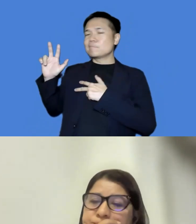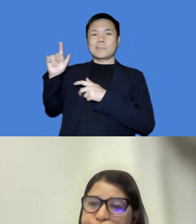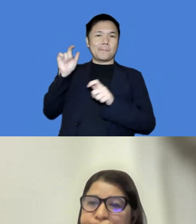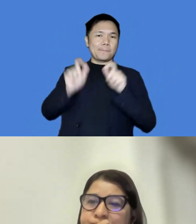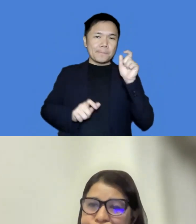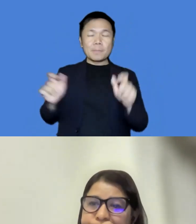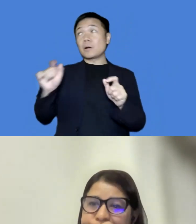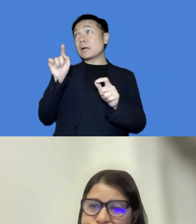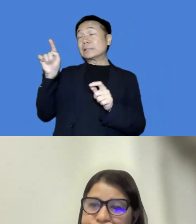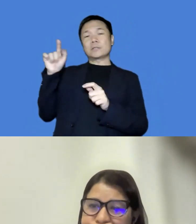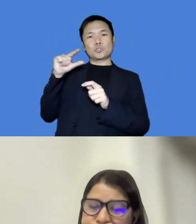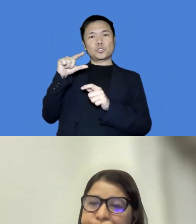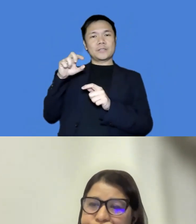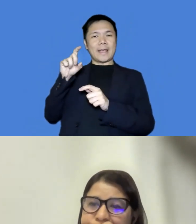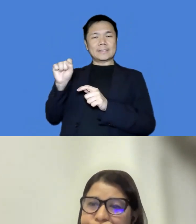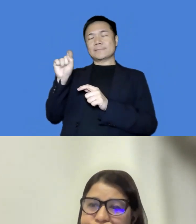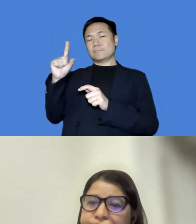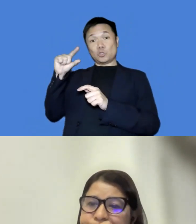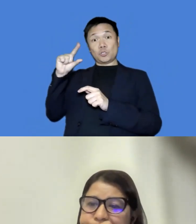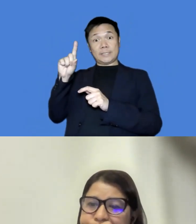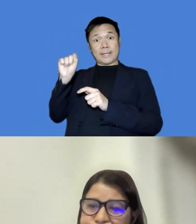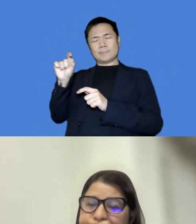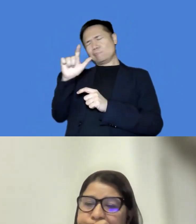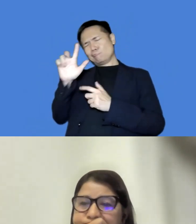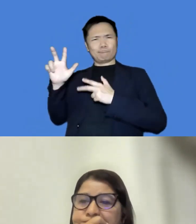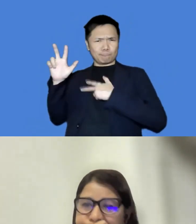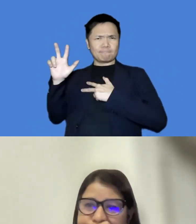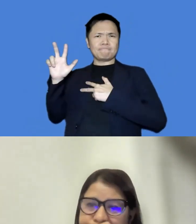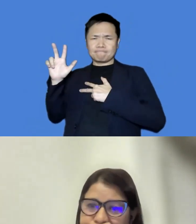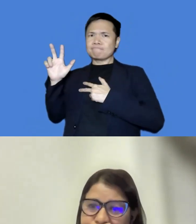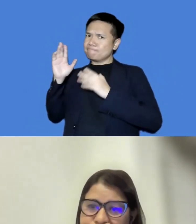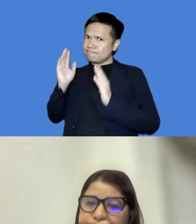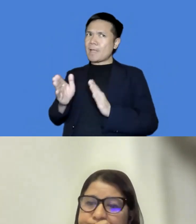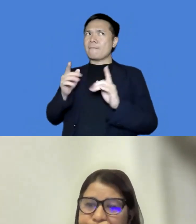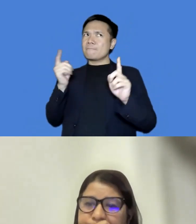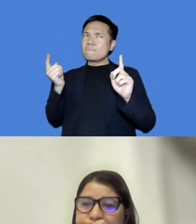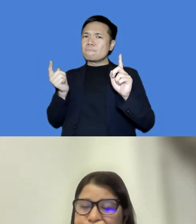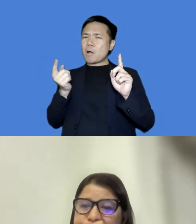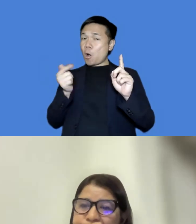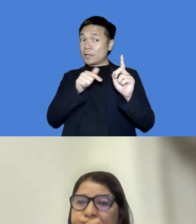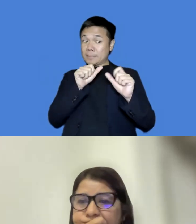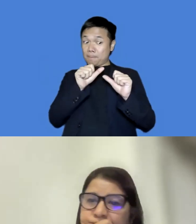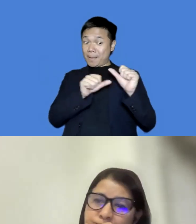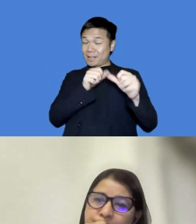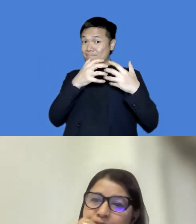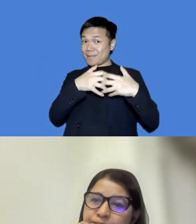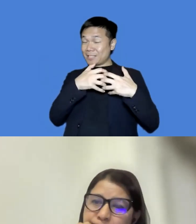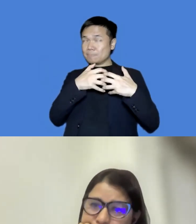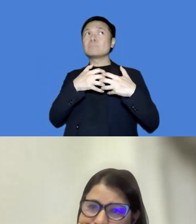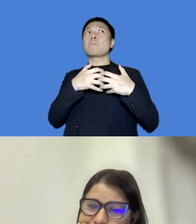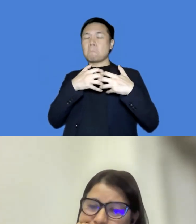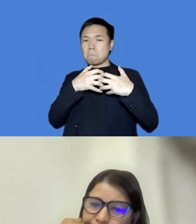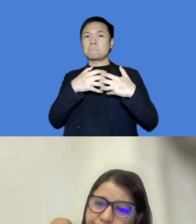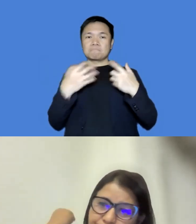summit that ultimately lead to the success of the mechanism. And so